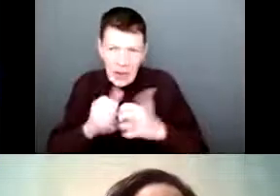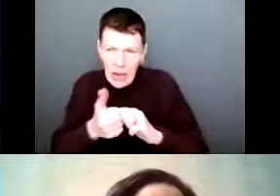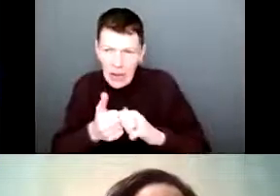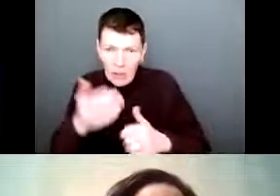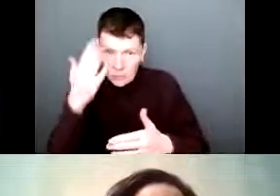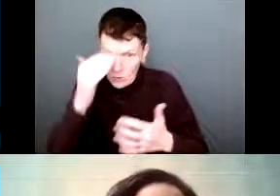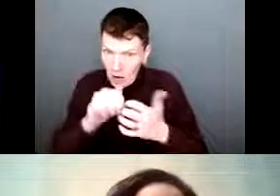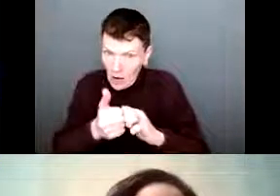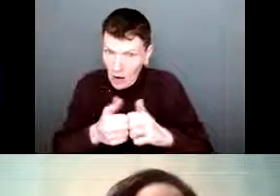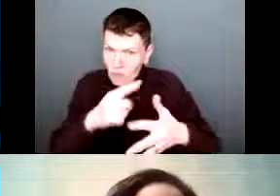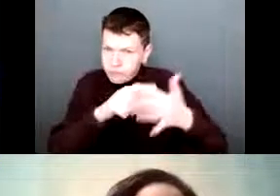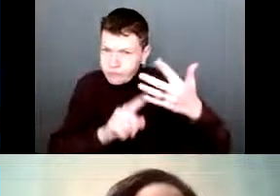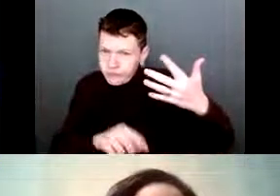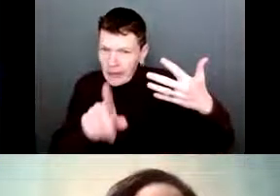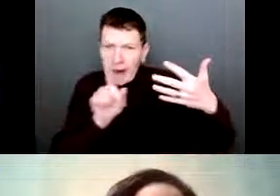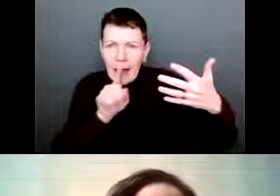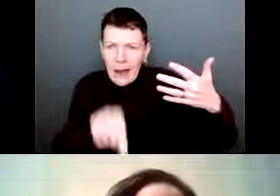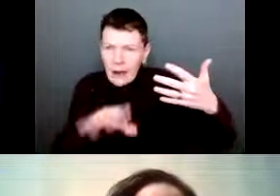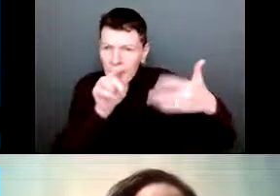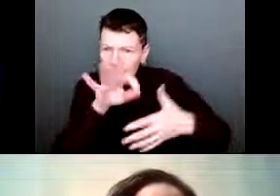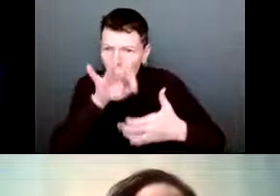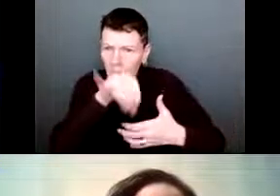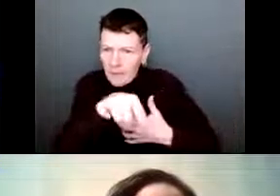You have 20 seconds to give your answer.